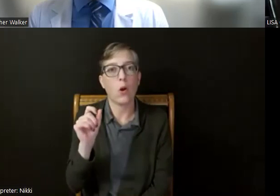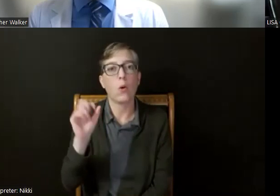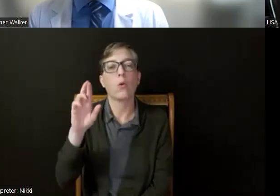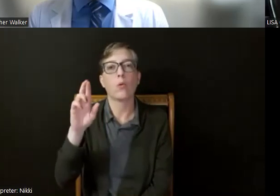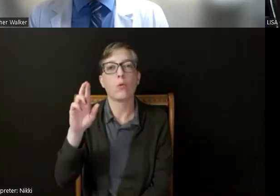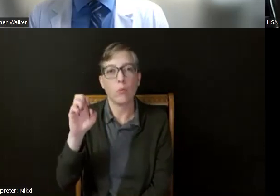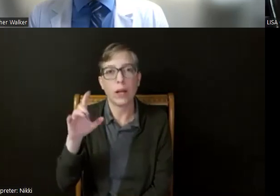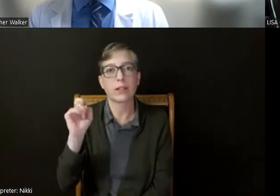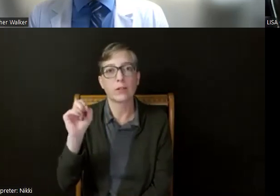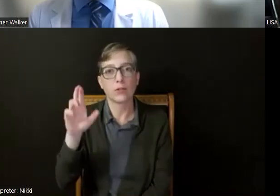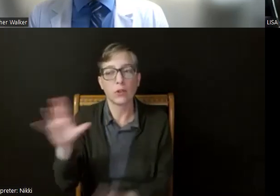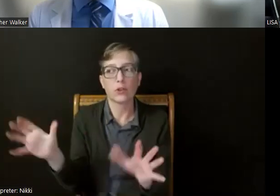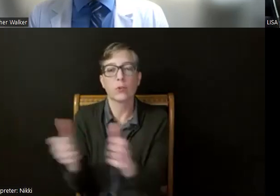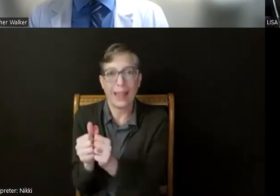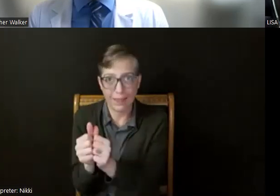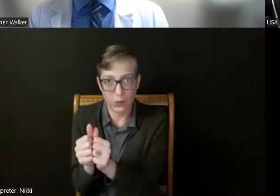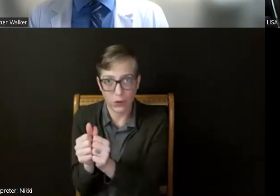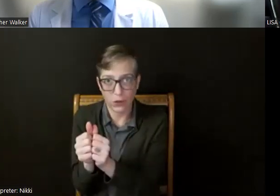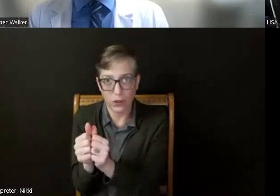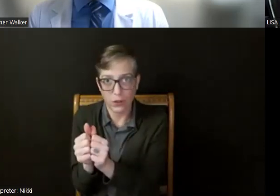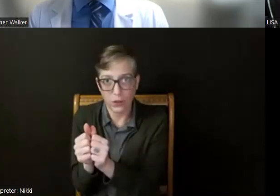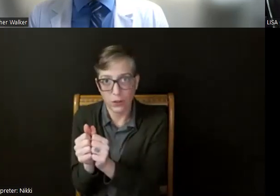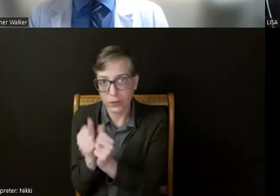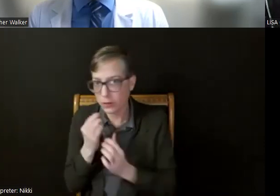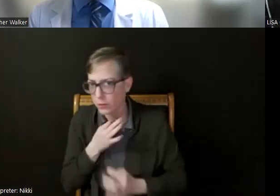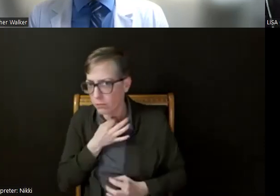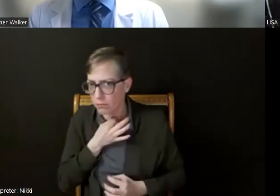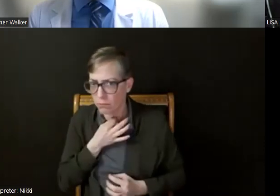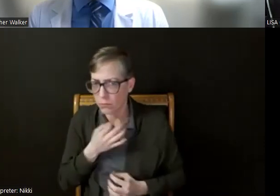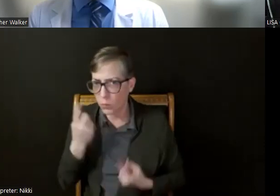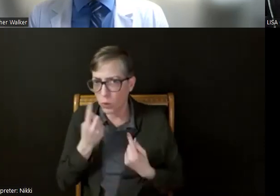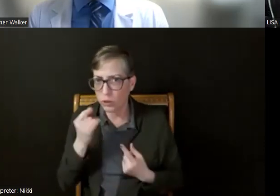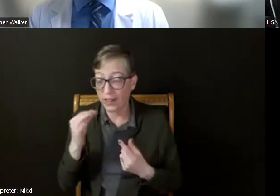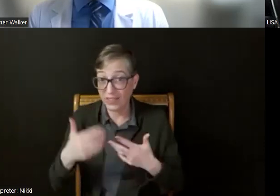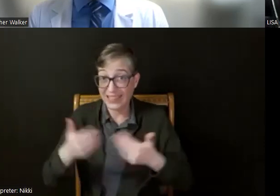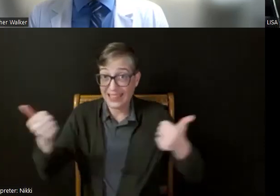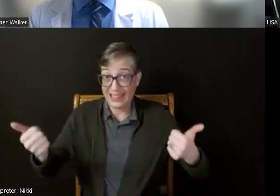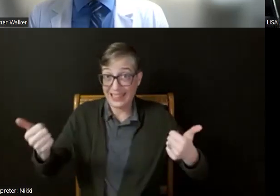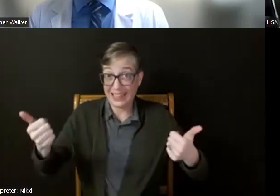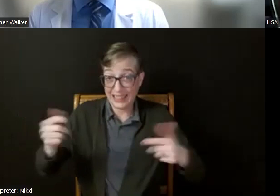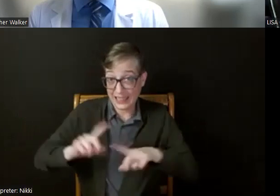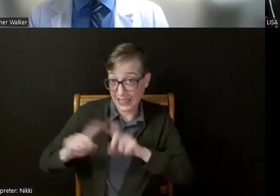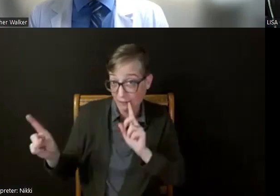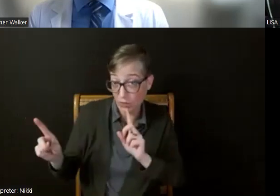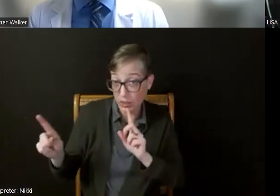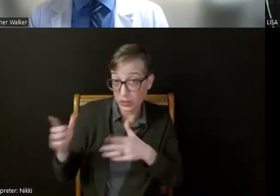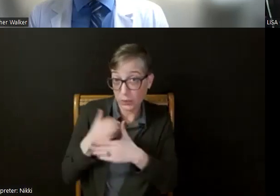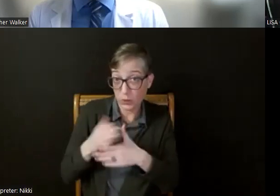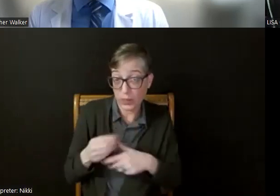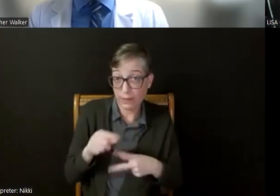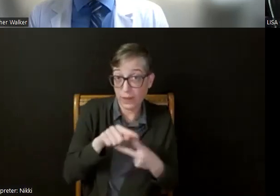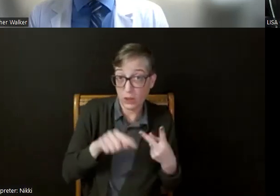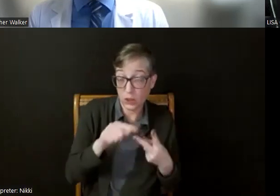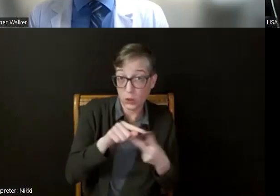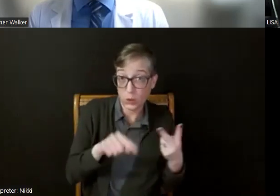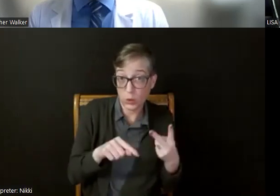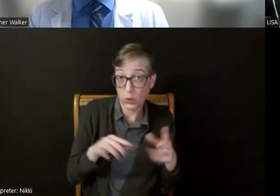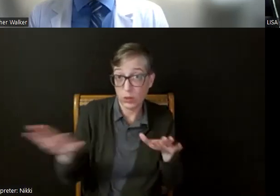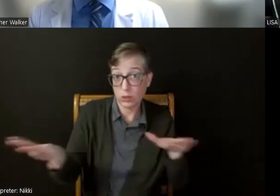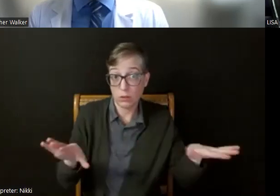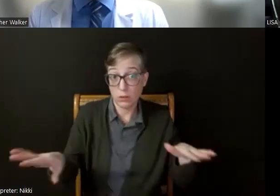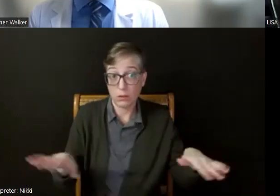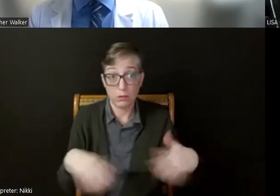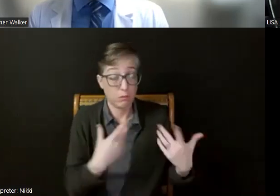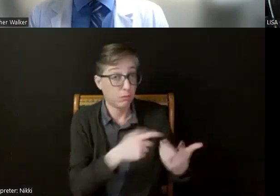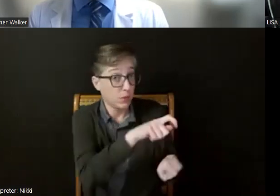a difference between colon cancer and rectal cancer in terms of like how often people get it? Are there certain populations that are